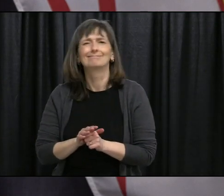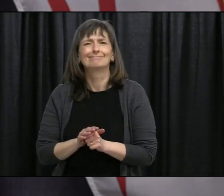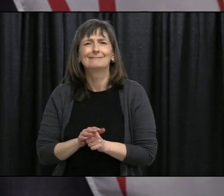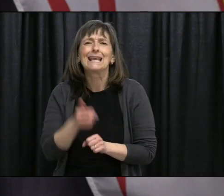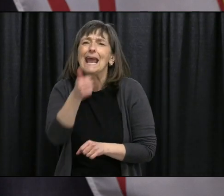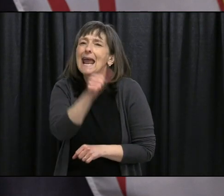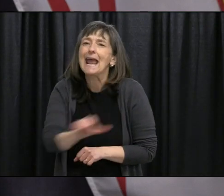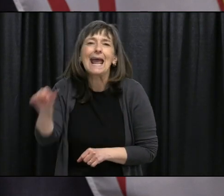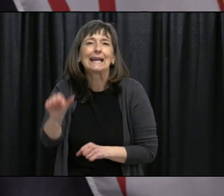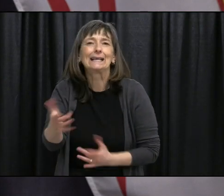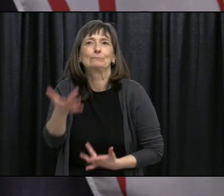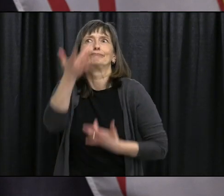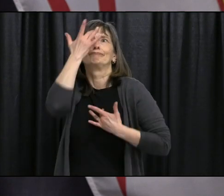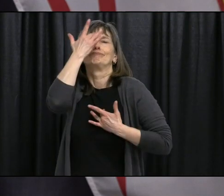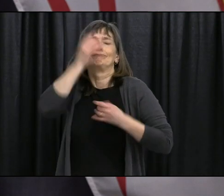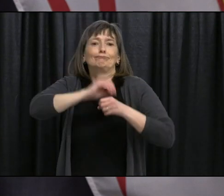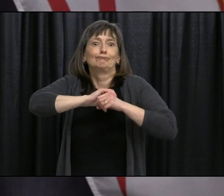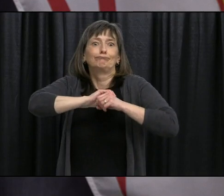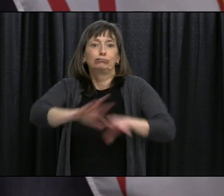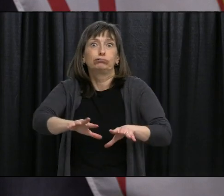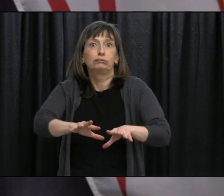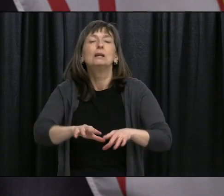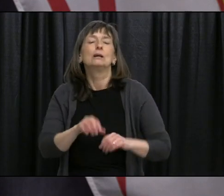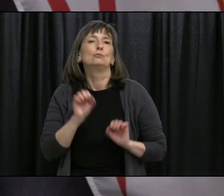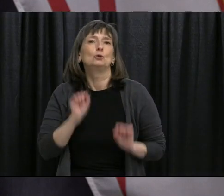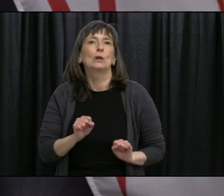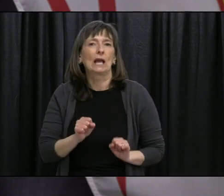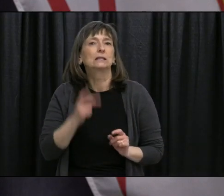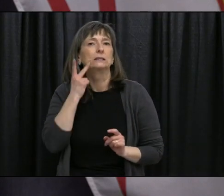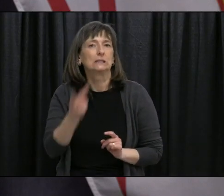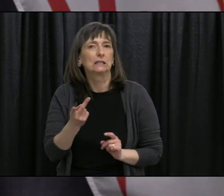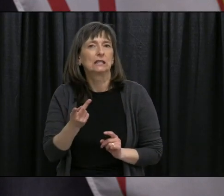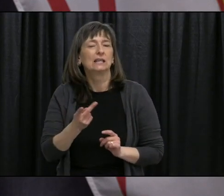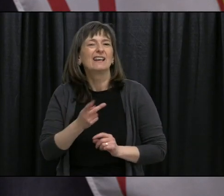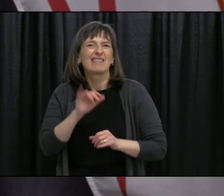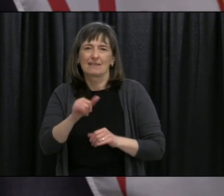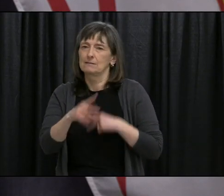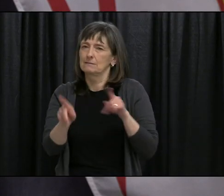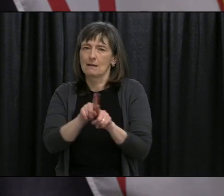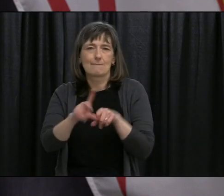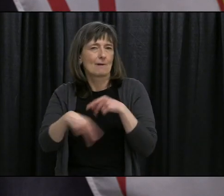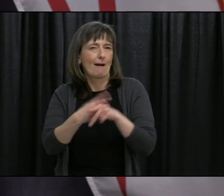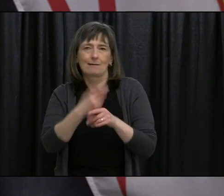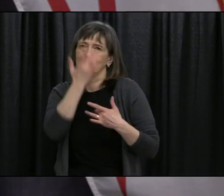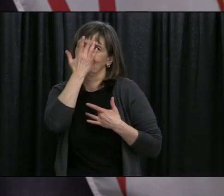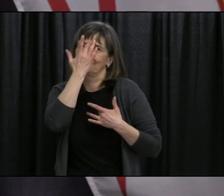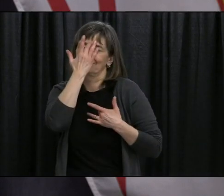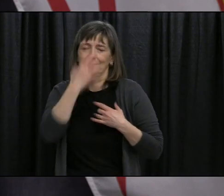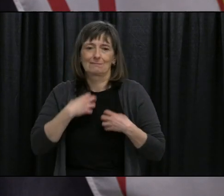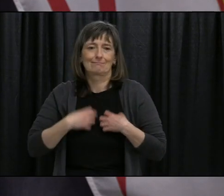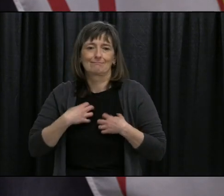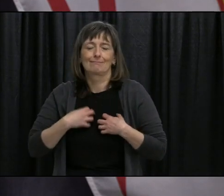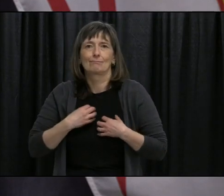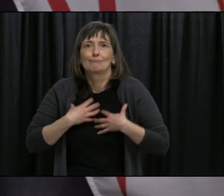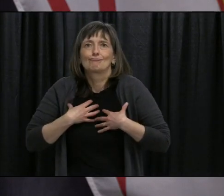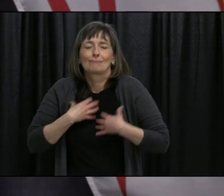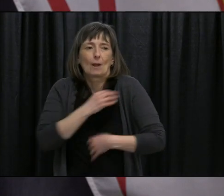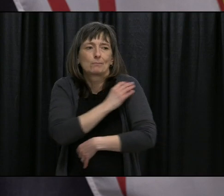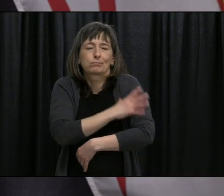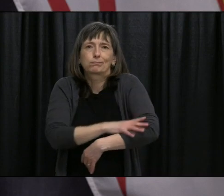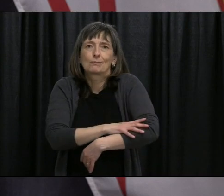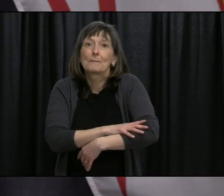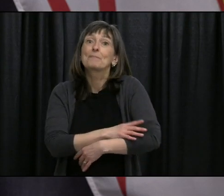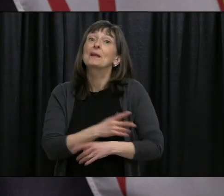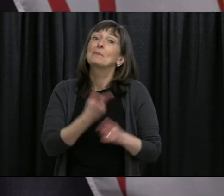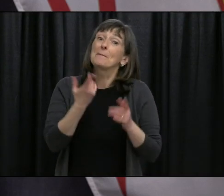virus in particular, but they can be associated with it. The other thing is that they're usually a post-viral